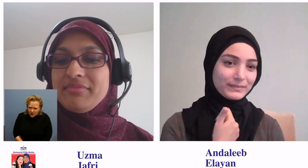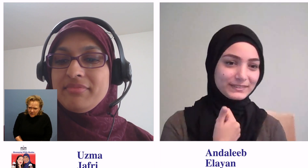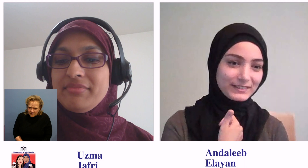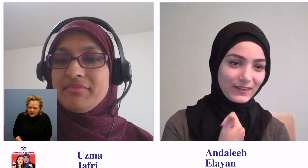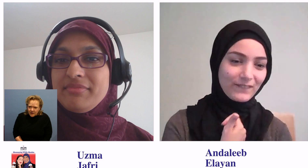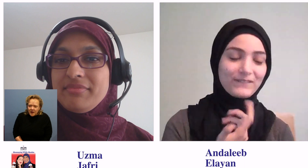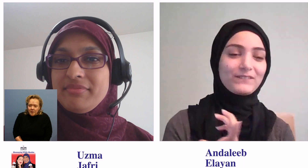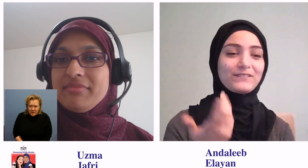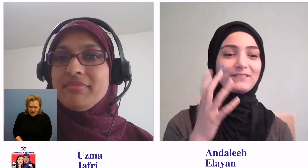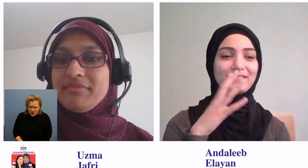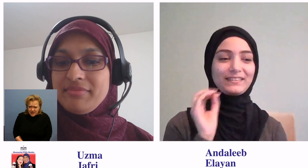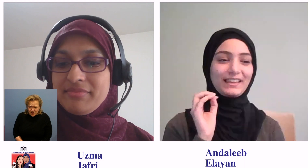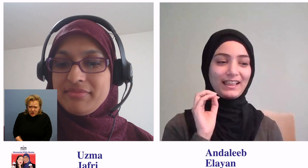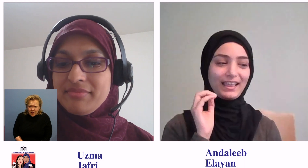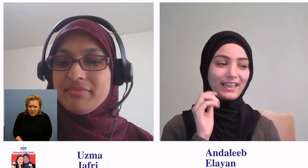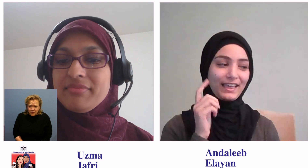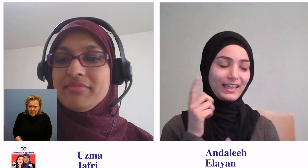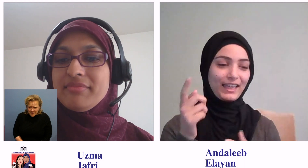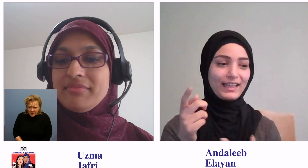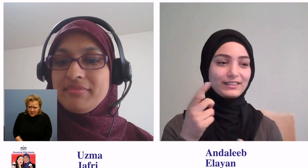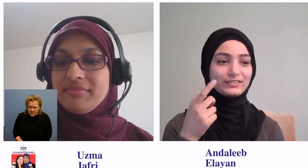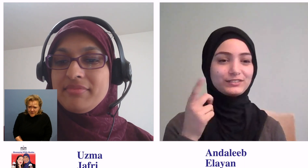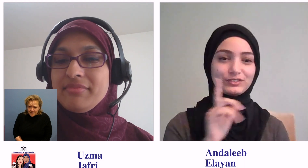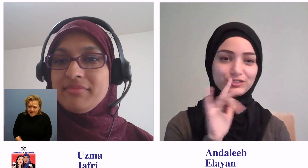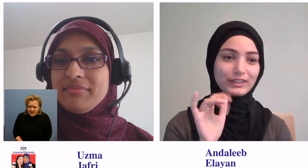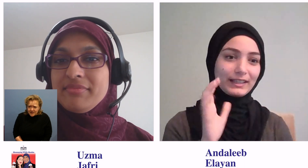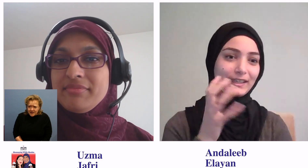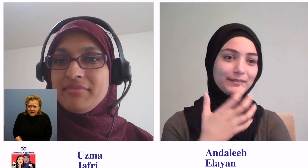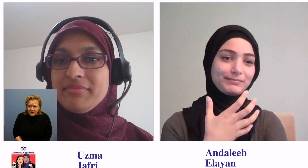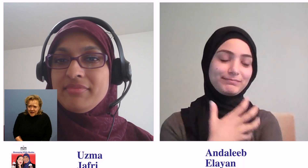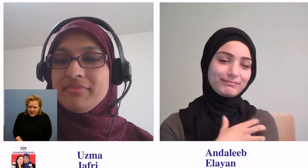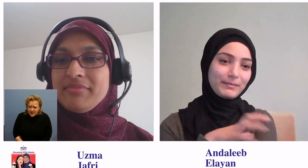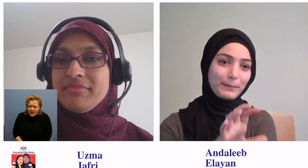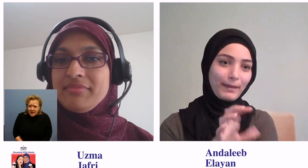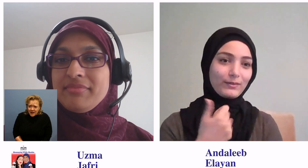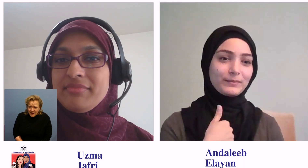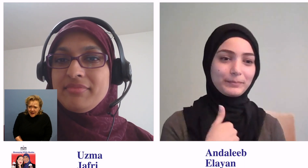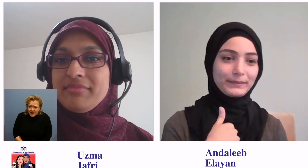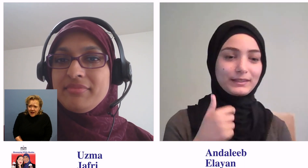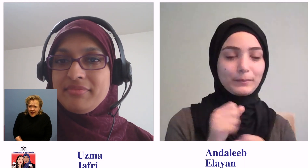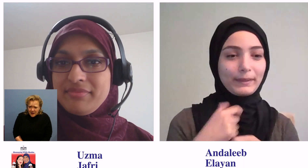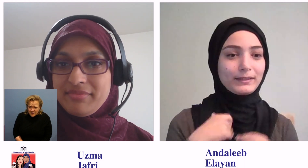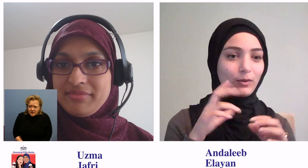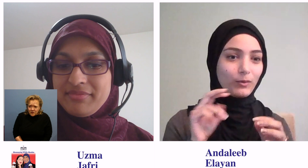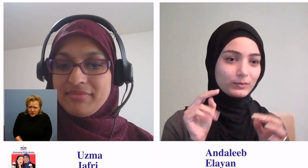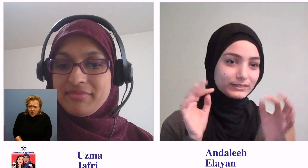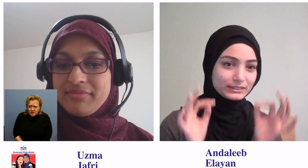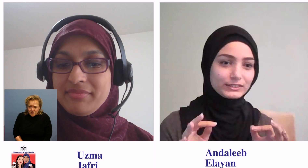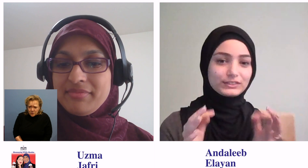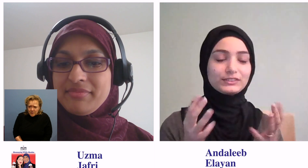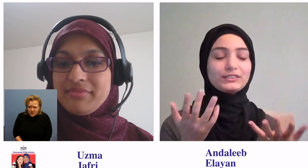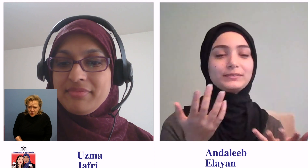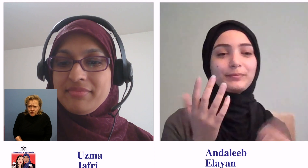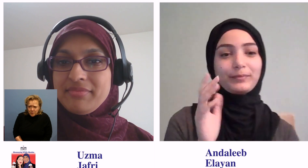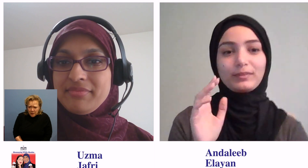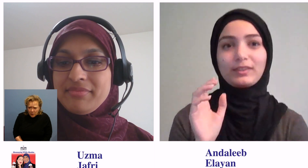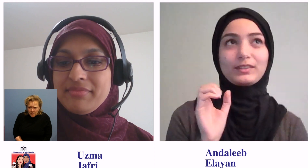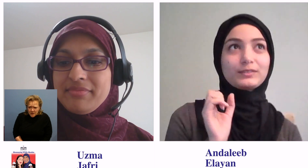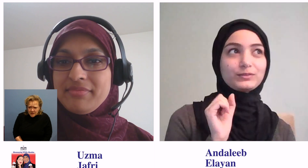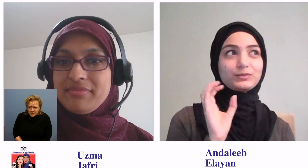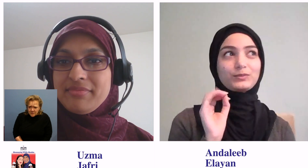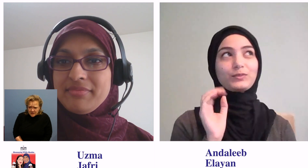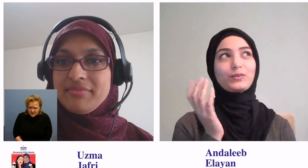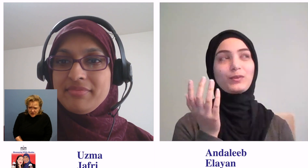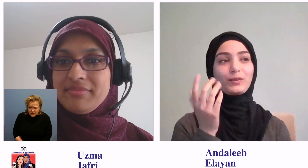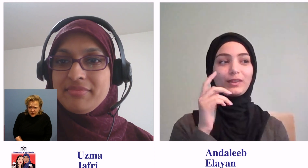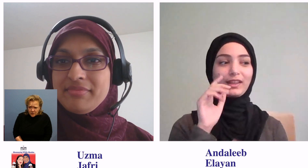be strong, make sure I stood up for myself, and she also made sure to empower